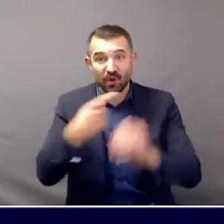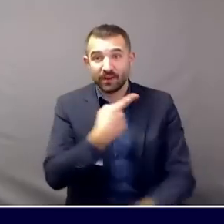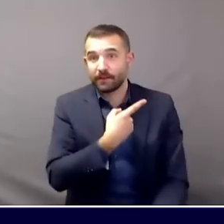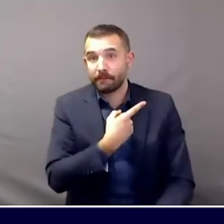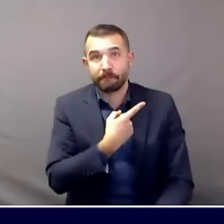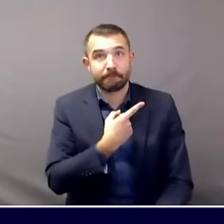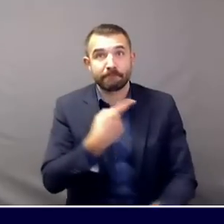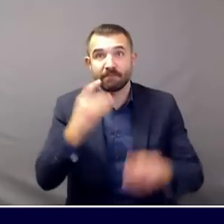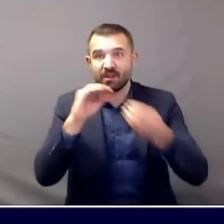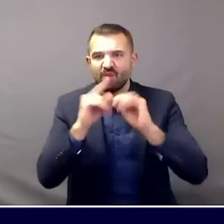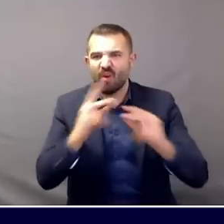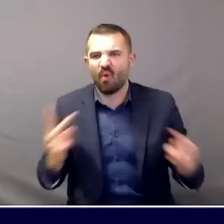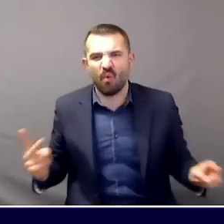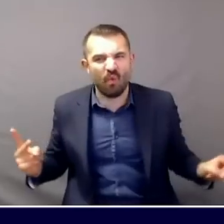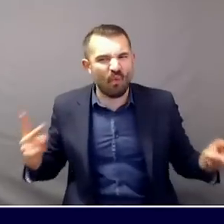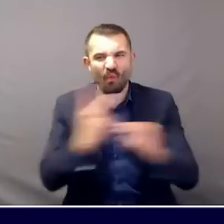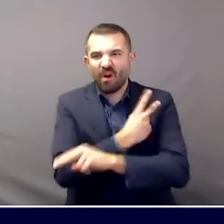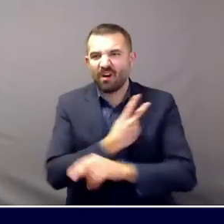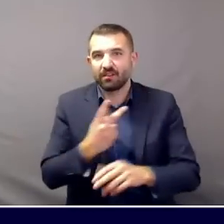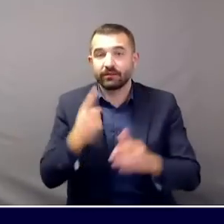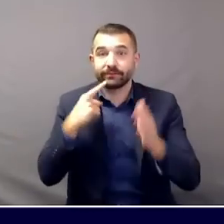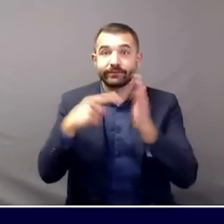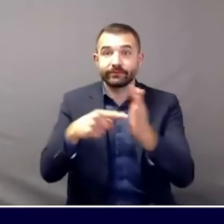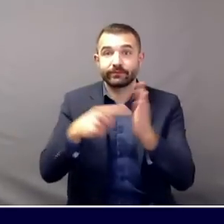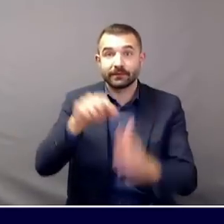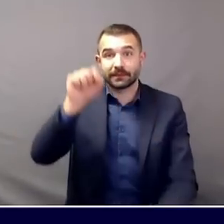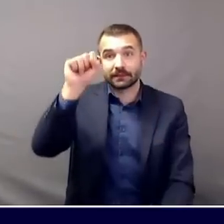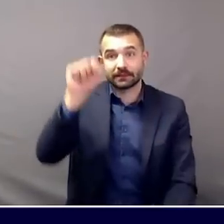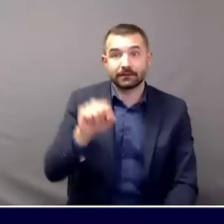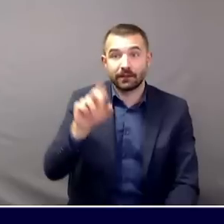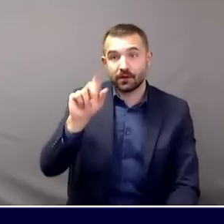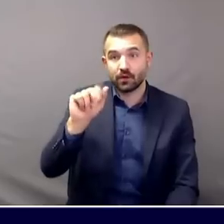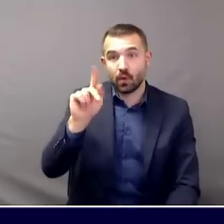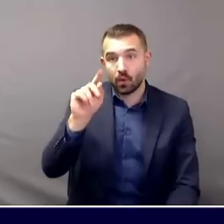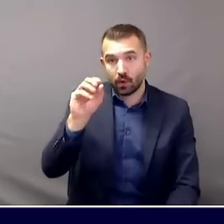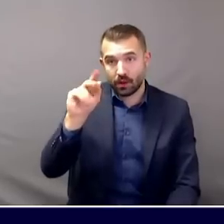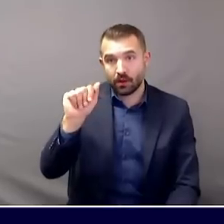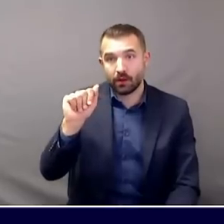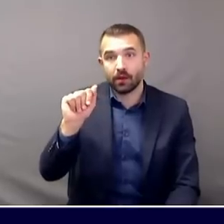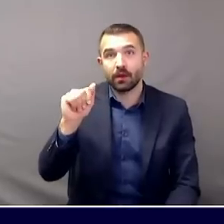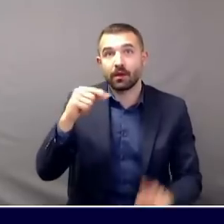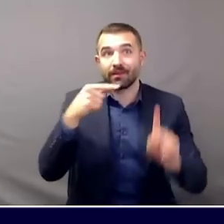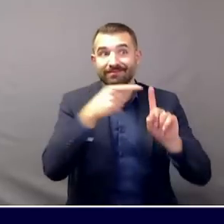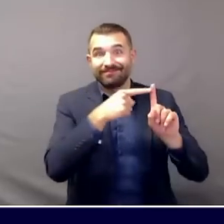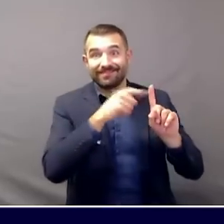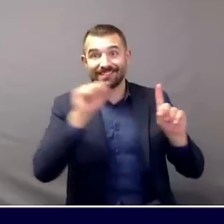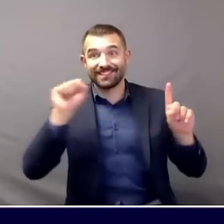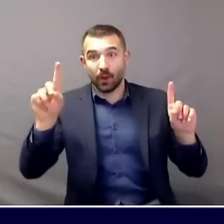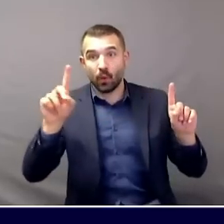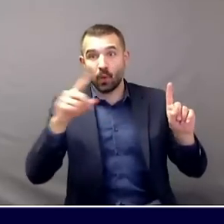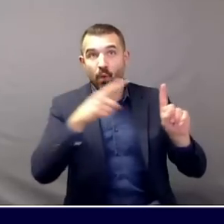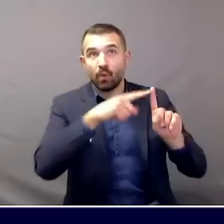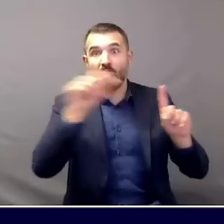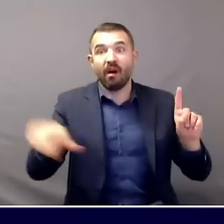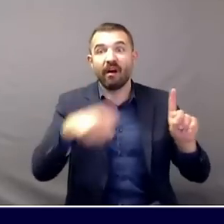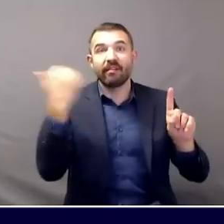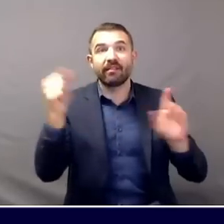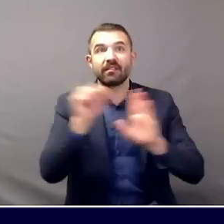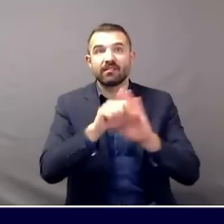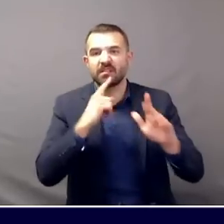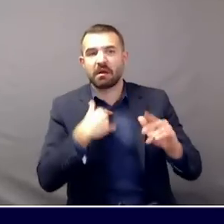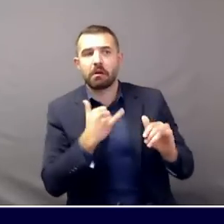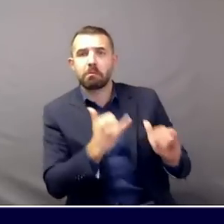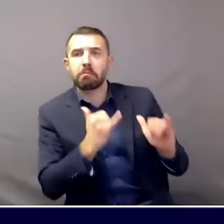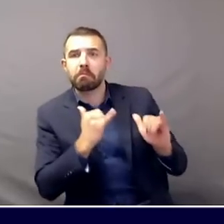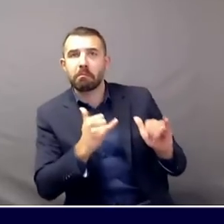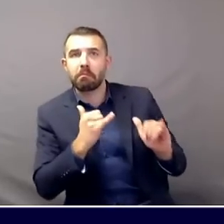South Dakota. And you see other states taking some of the same measures. You read in the Washington Post this morning, Republican